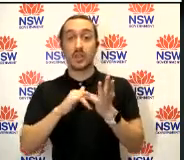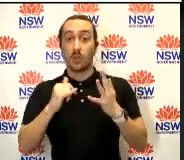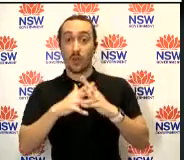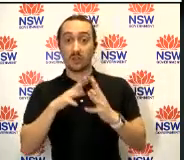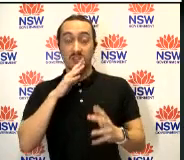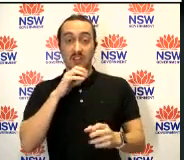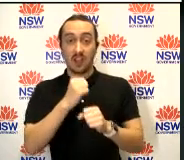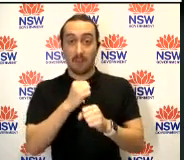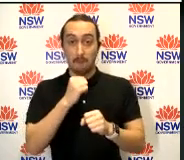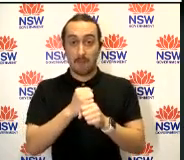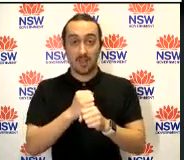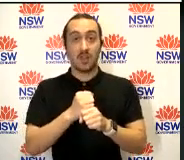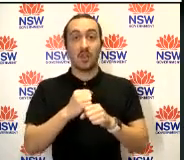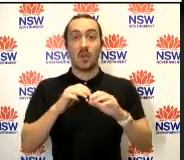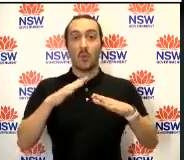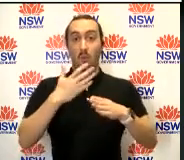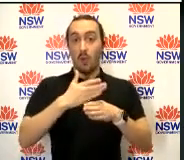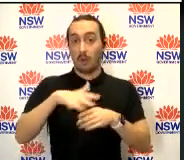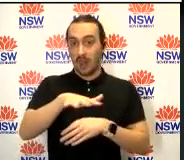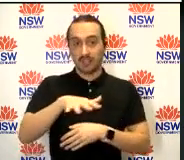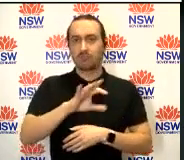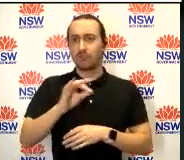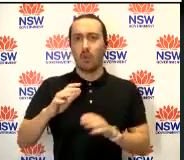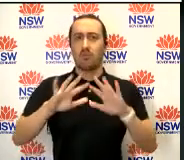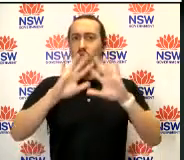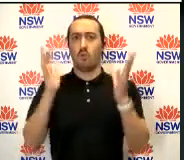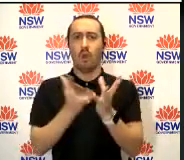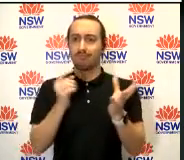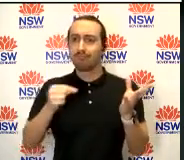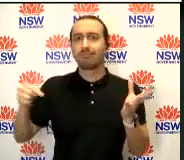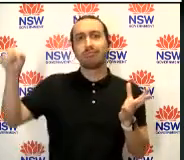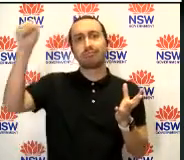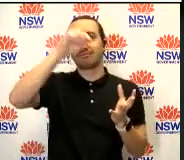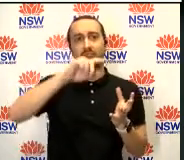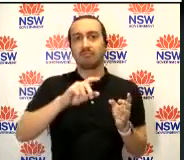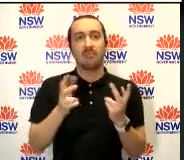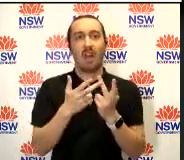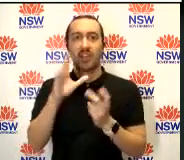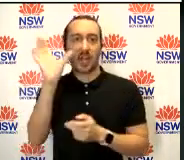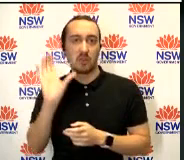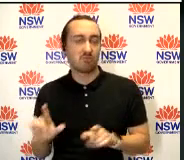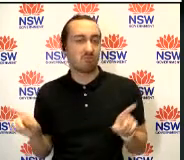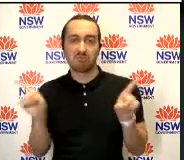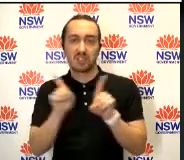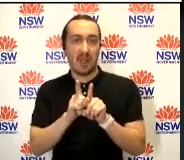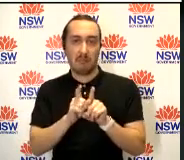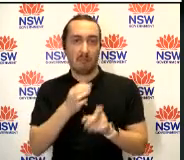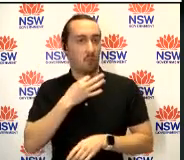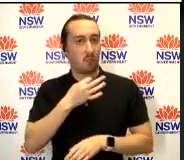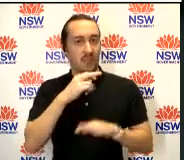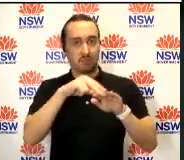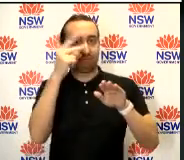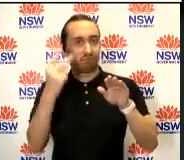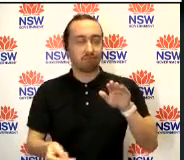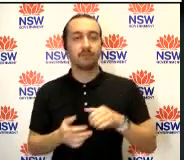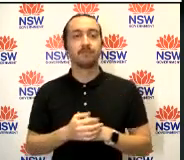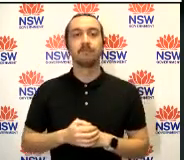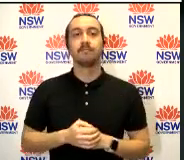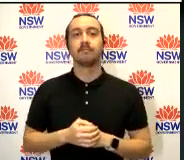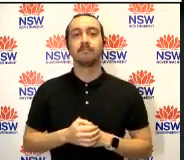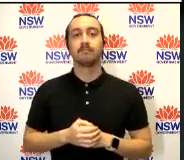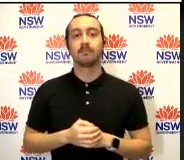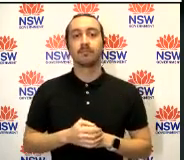globally. Other countries around the globe are managing the risk of falls through various methods. As you can see in